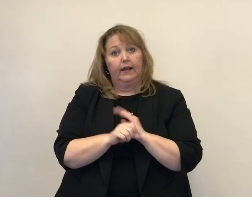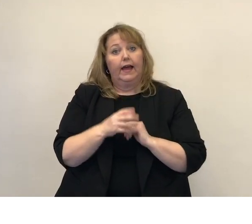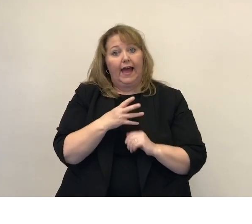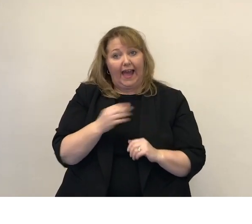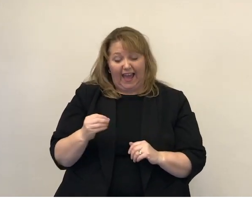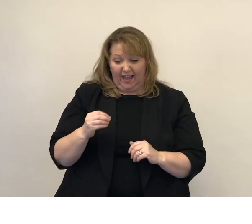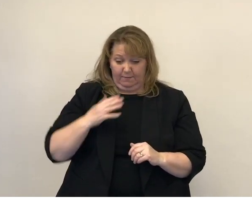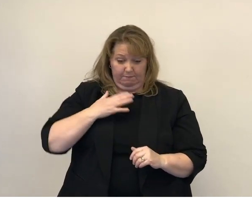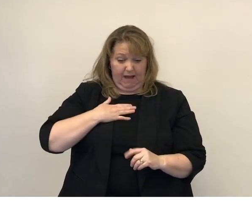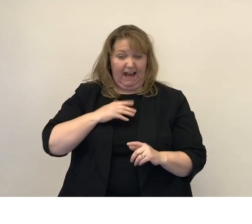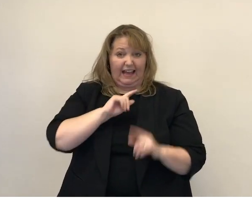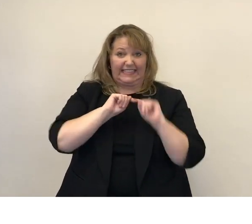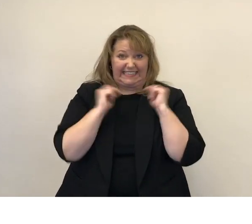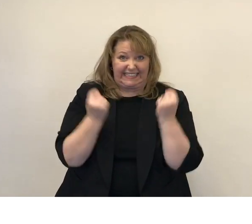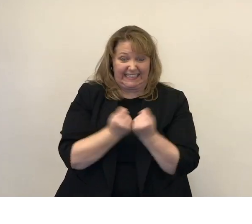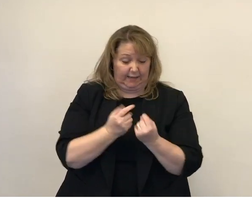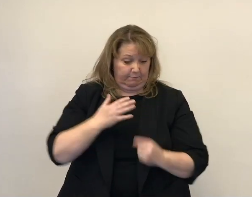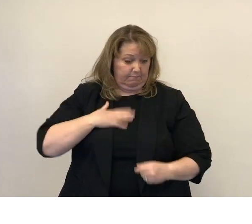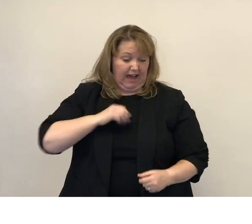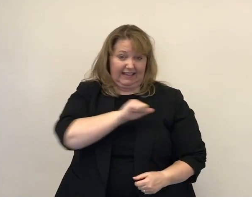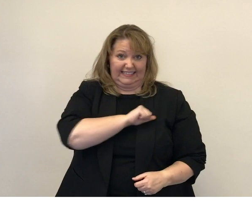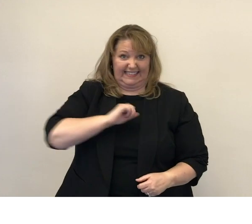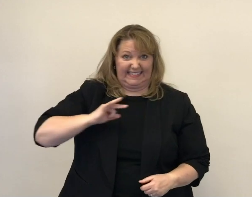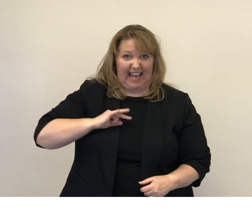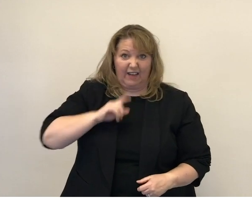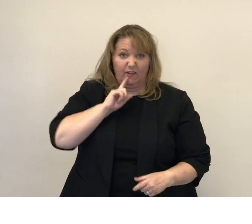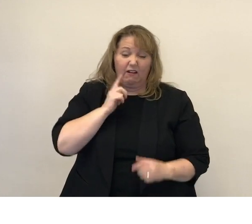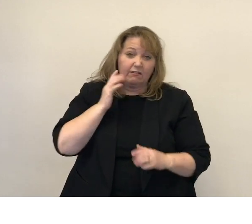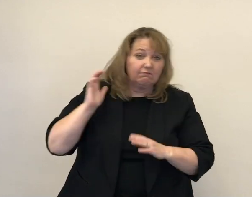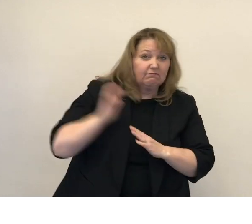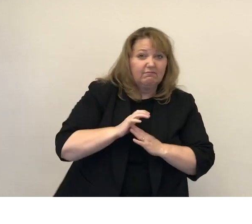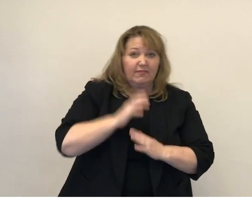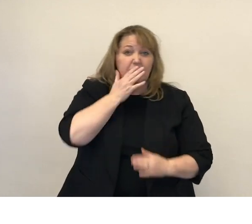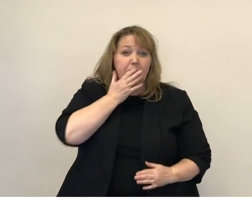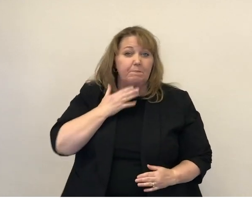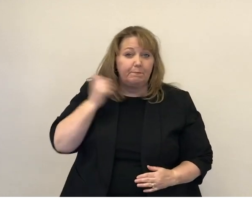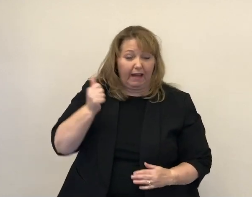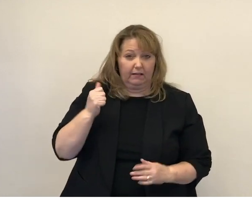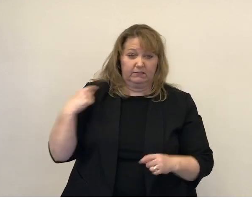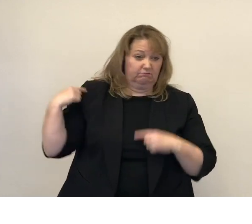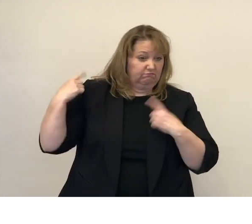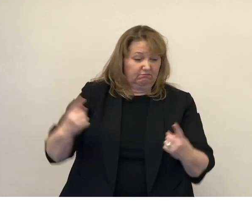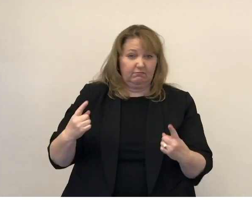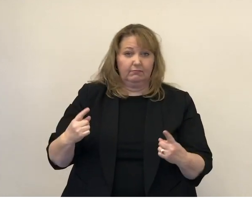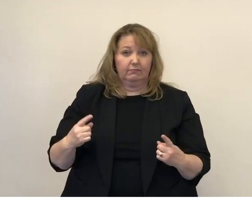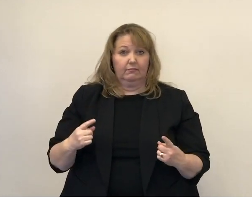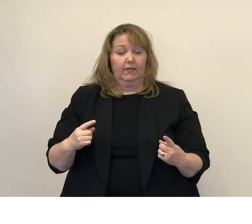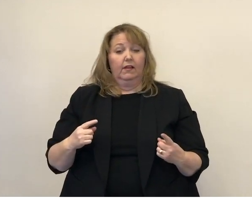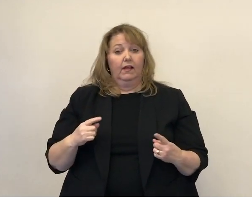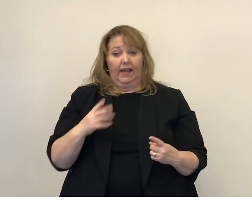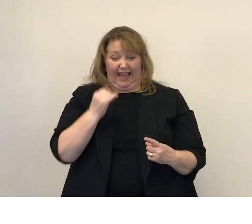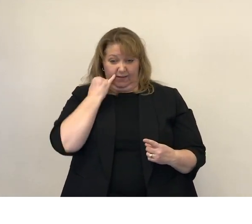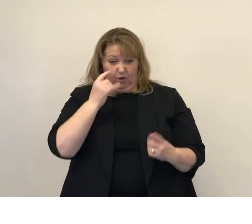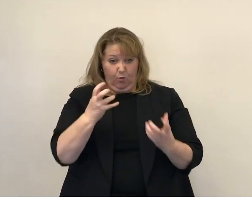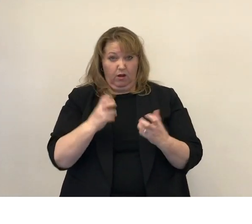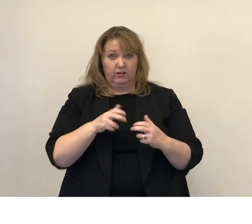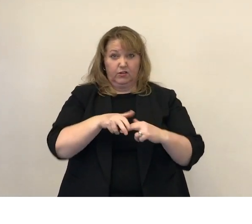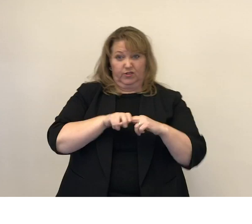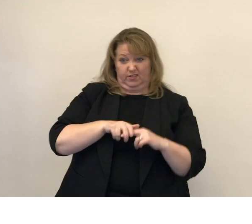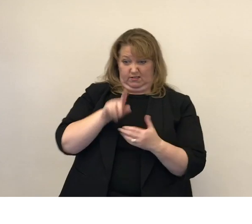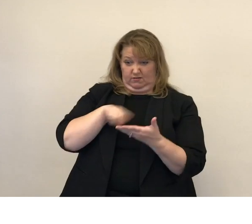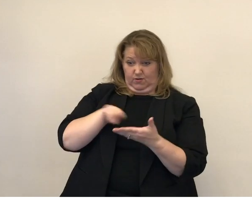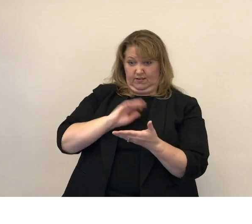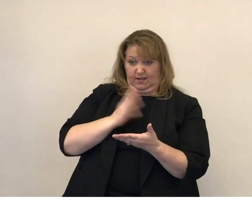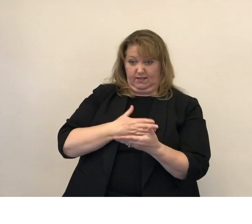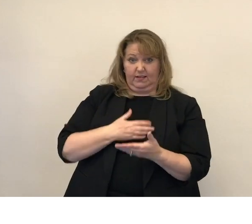them up against anybody. And if they want to continue to keep criticize me, don't criticize them. Thank you, Michelle.